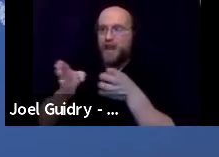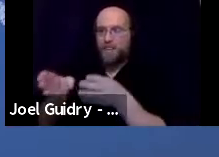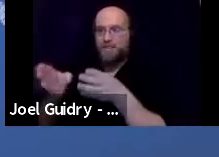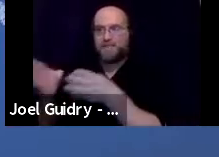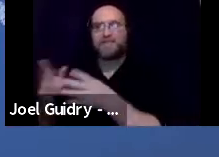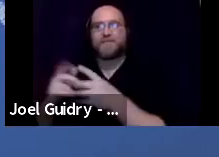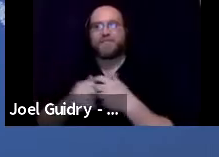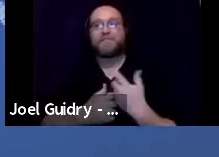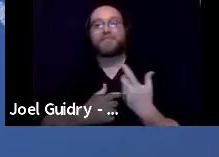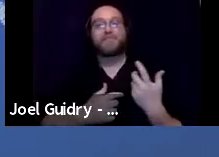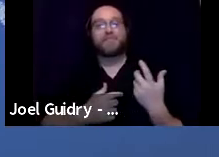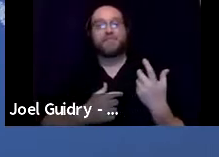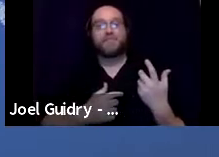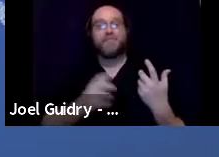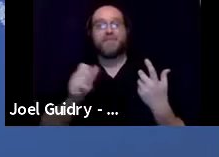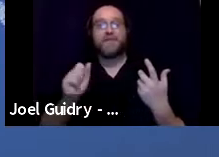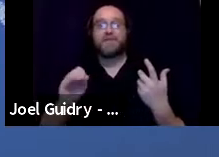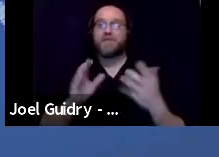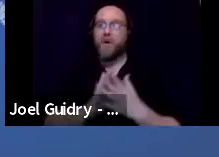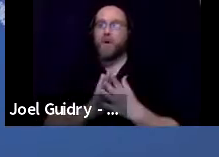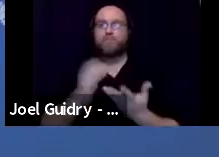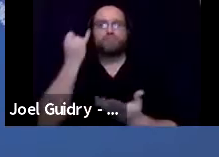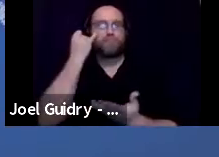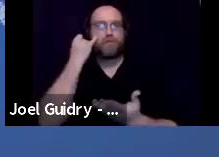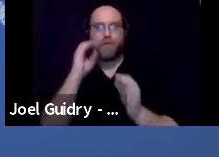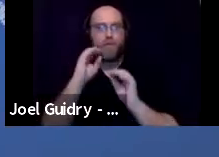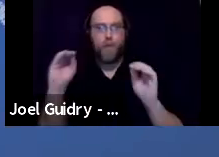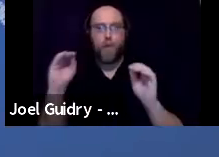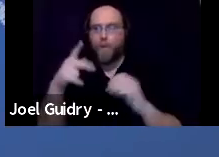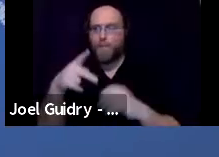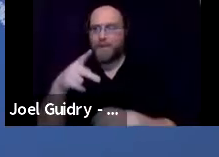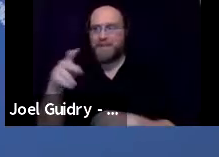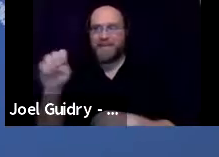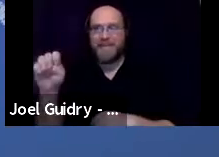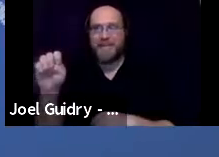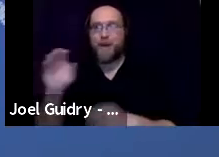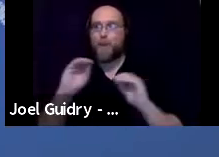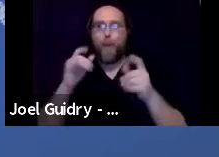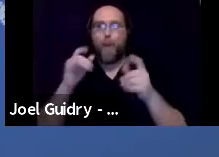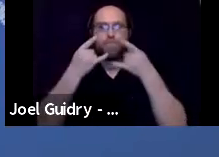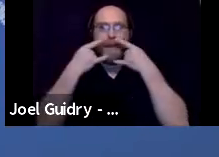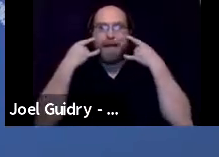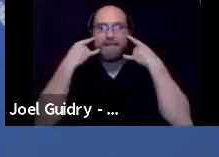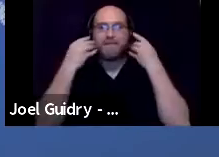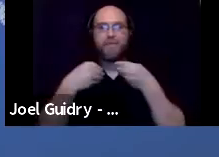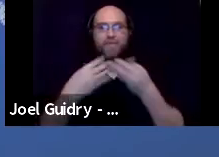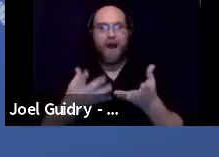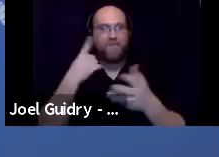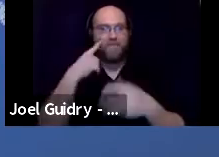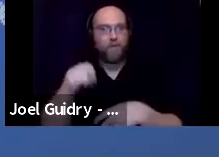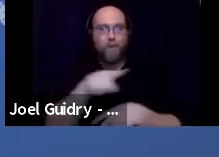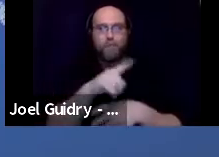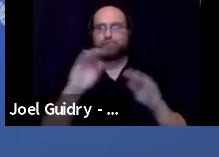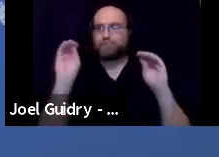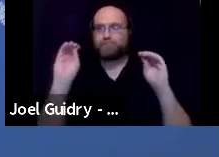and for instance, let's say there's no PPE for you, no masks provided whatsoever. First of all, you got to ask the employer to correct the